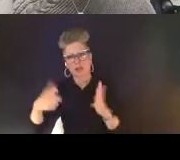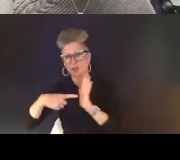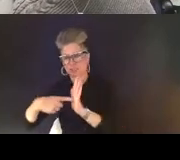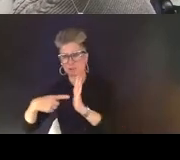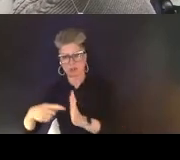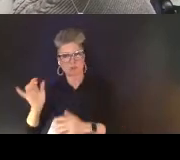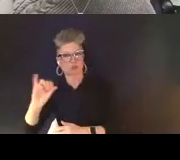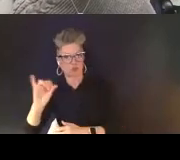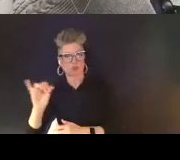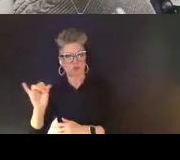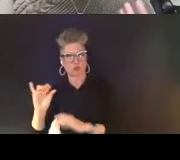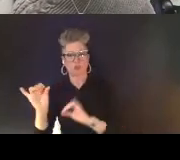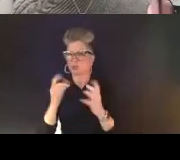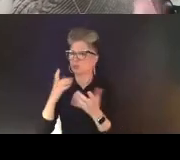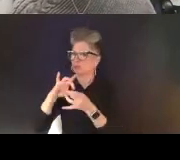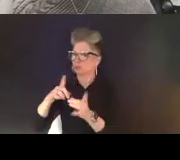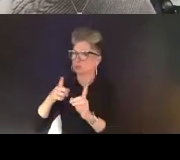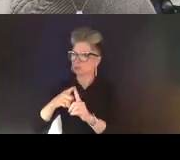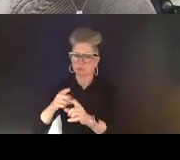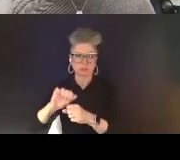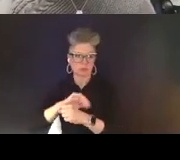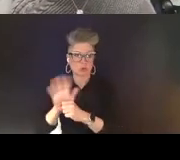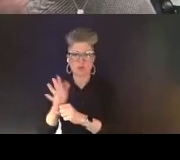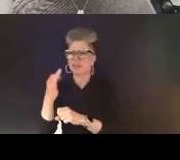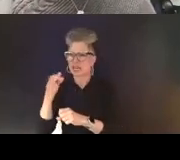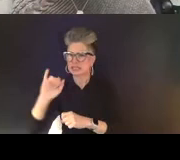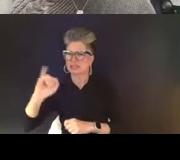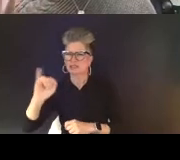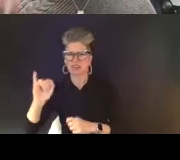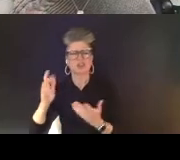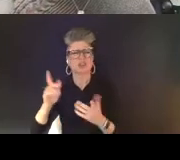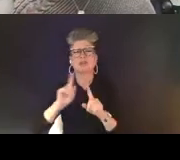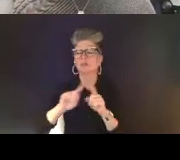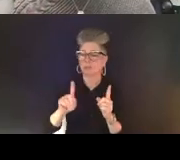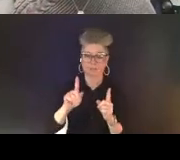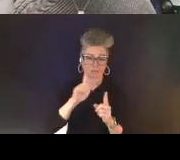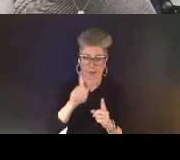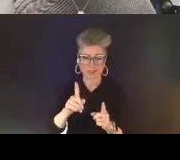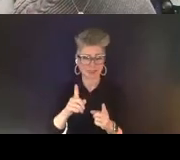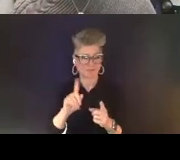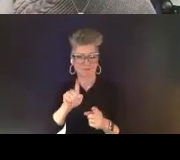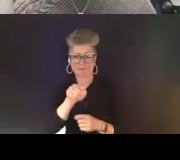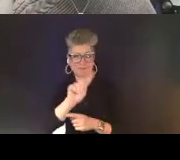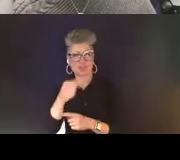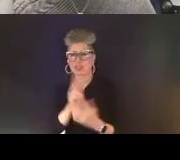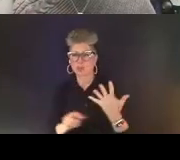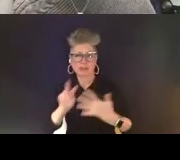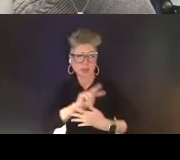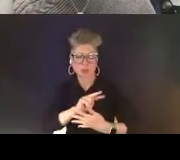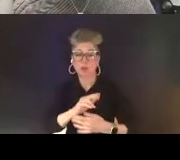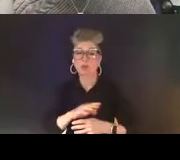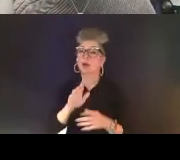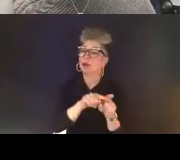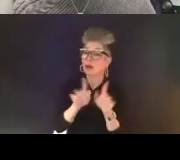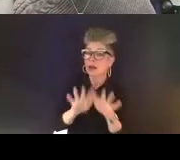also consistent with COVID-19 infection. But this is really just a review. It's really important also to understand that